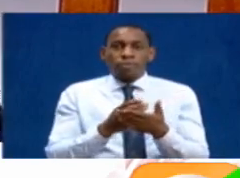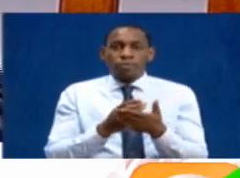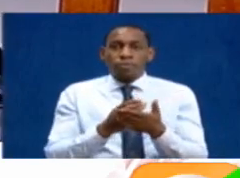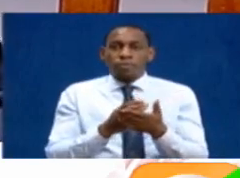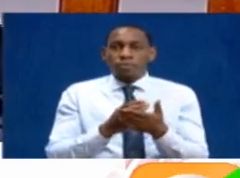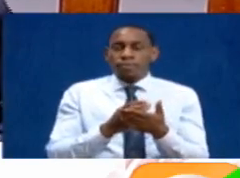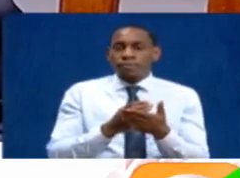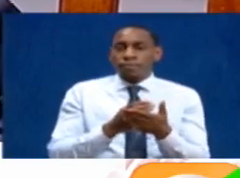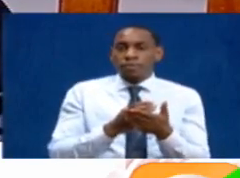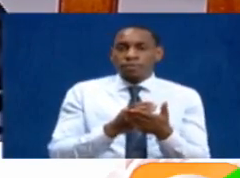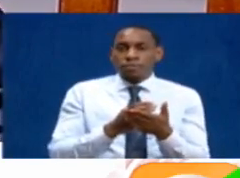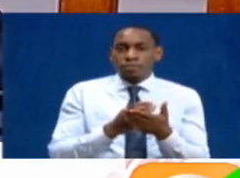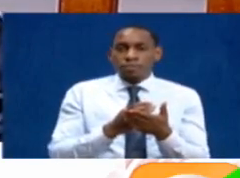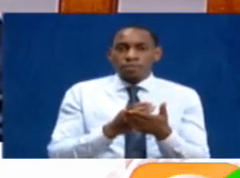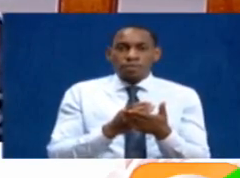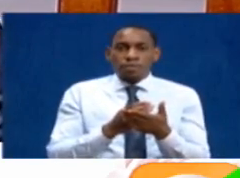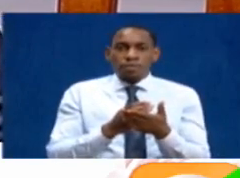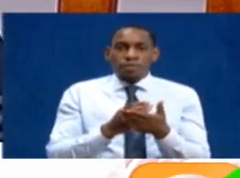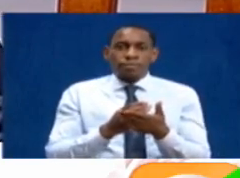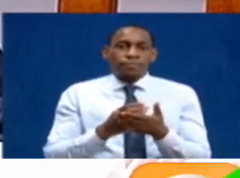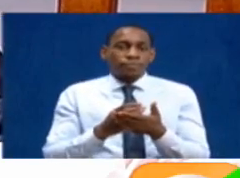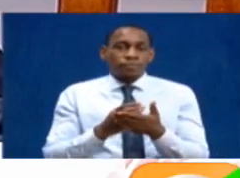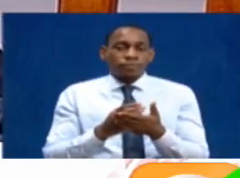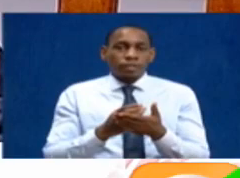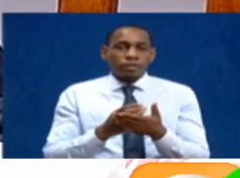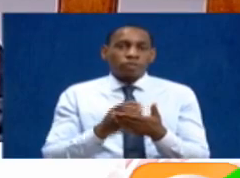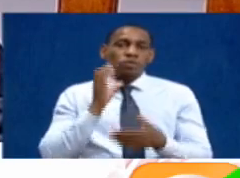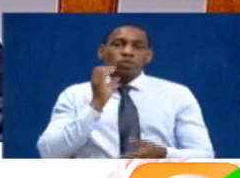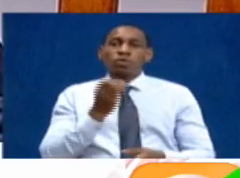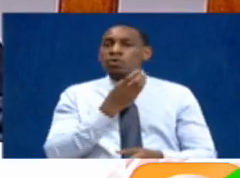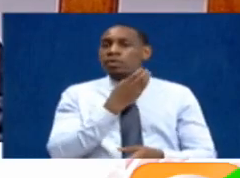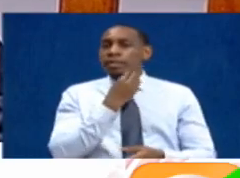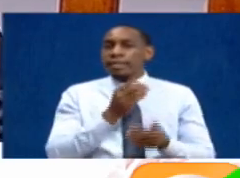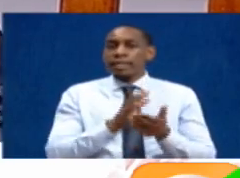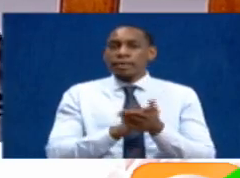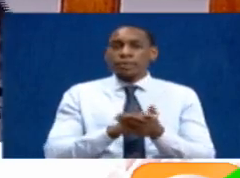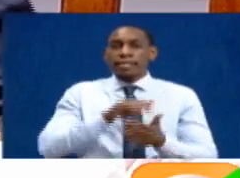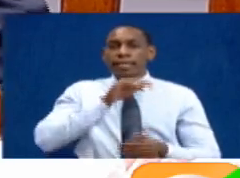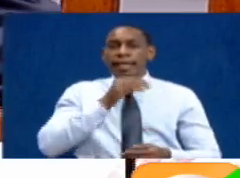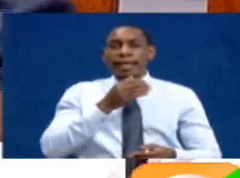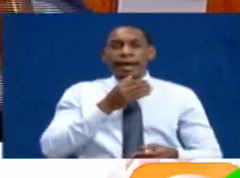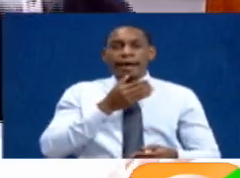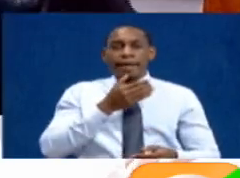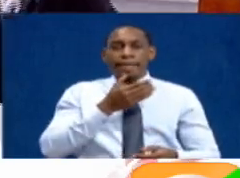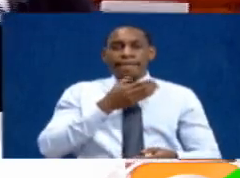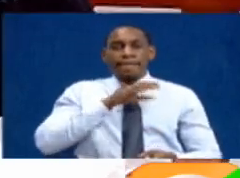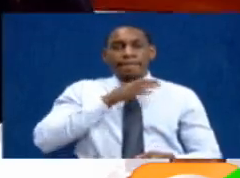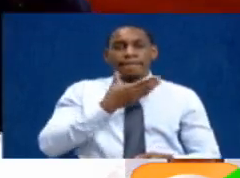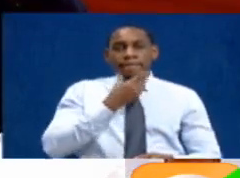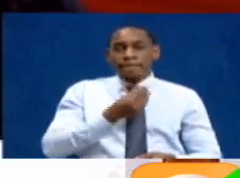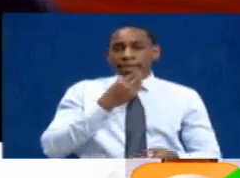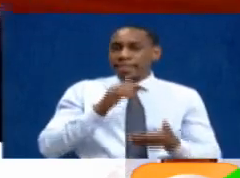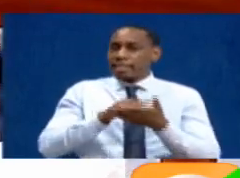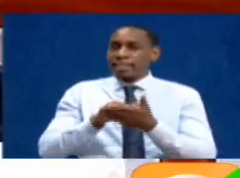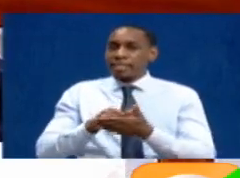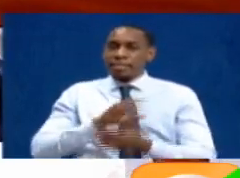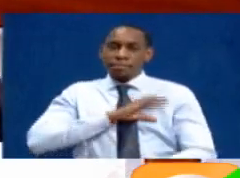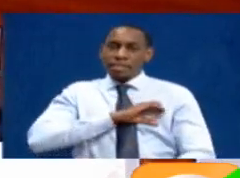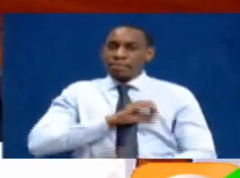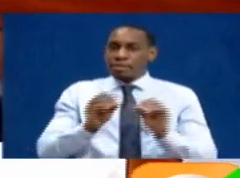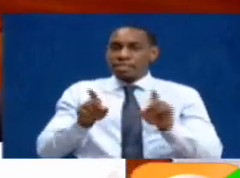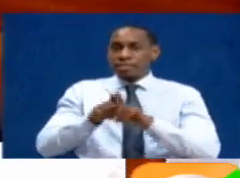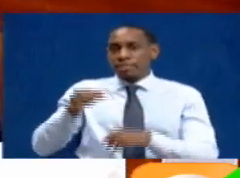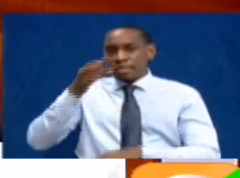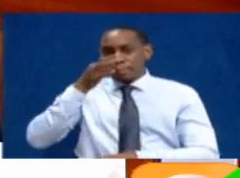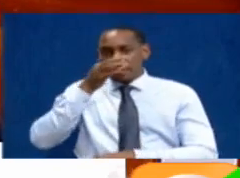Oginga Odinga, the father of our Prime Minister Raila Odinga. Of which even Kibaki did not take one day